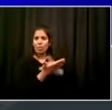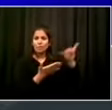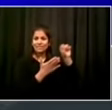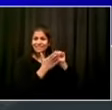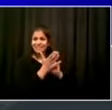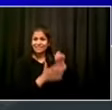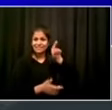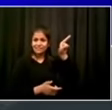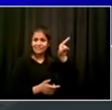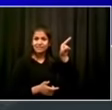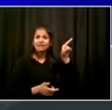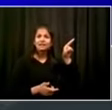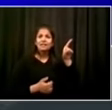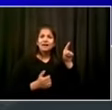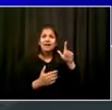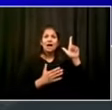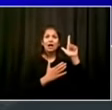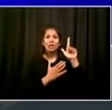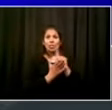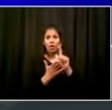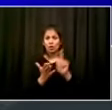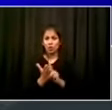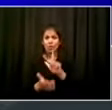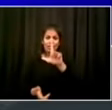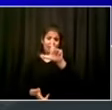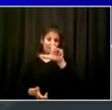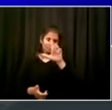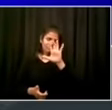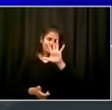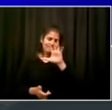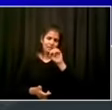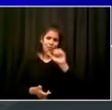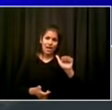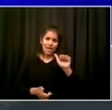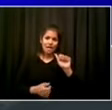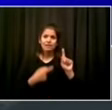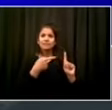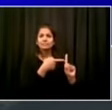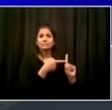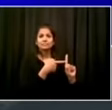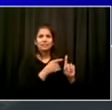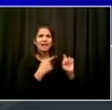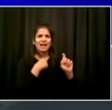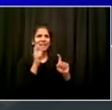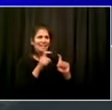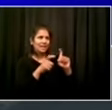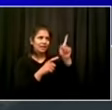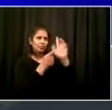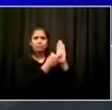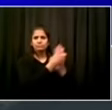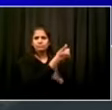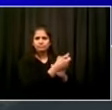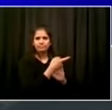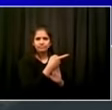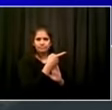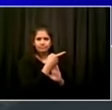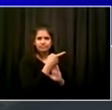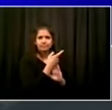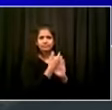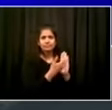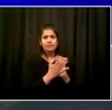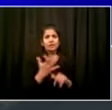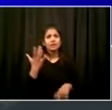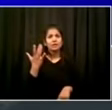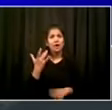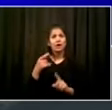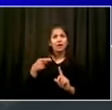All three police commissioners have called for change in that law. There's always going to be differences on specific wording and specific ideas, but one thing that has